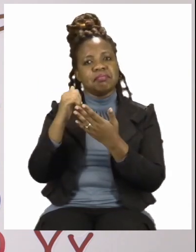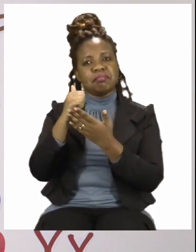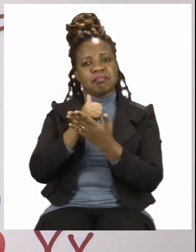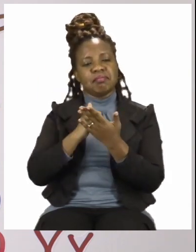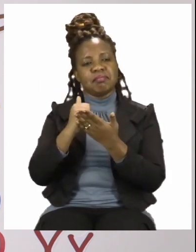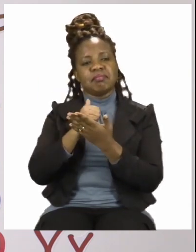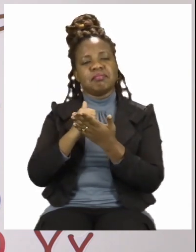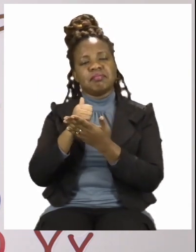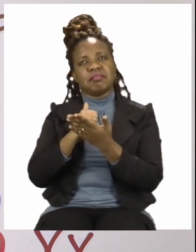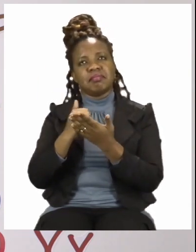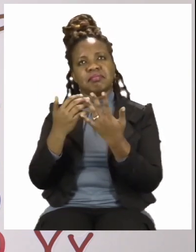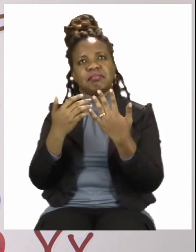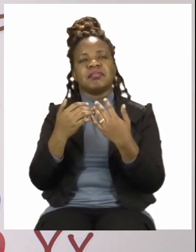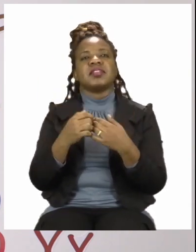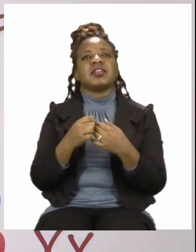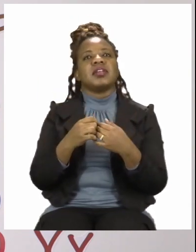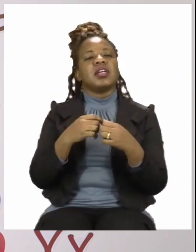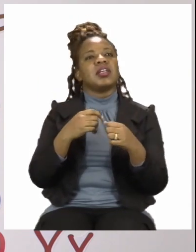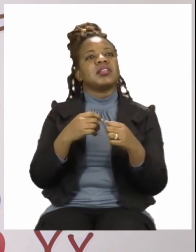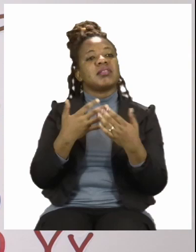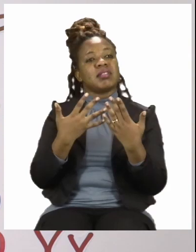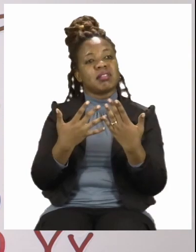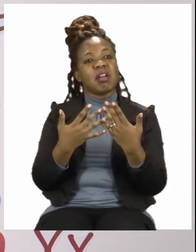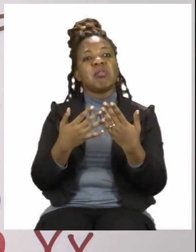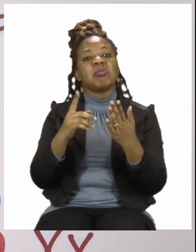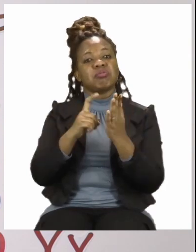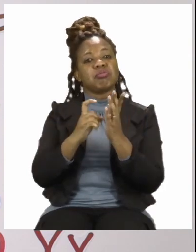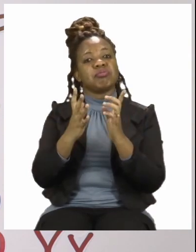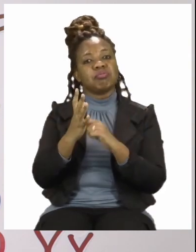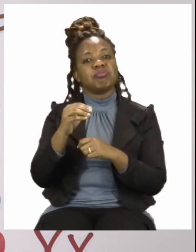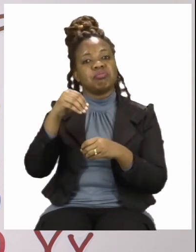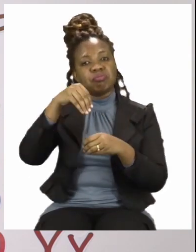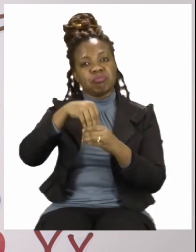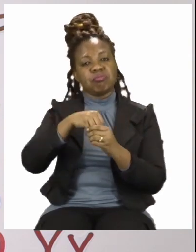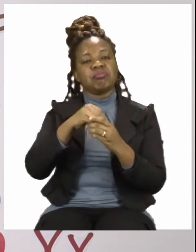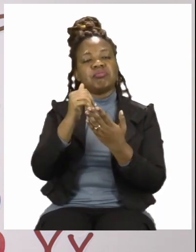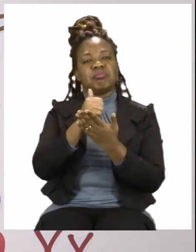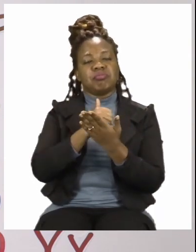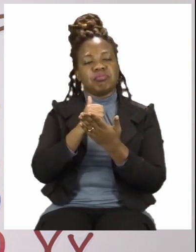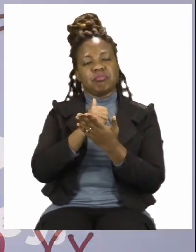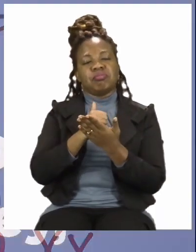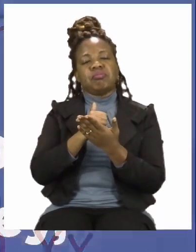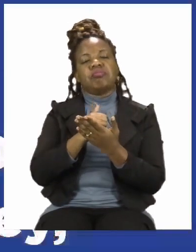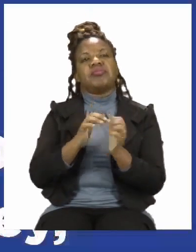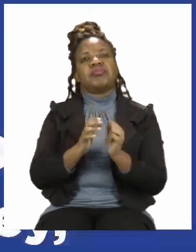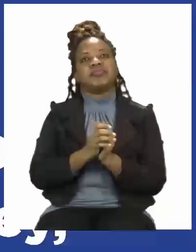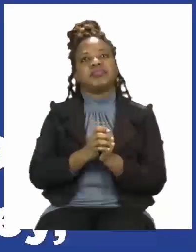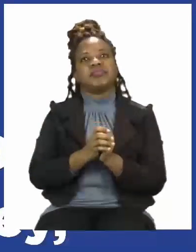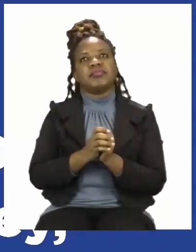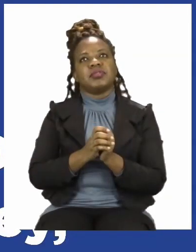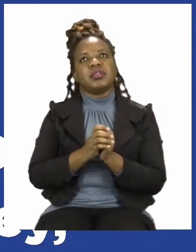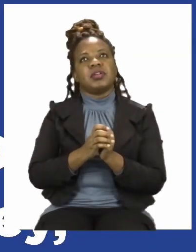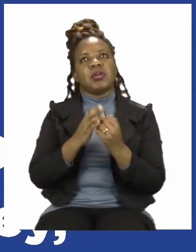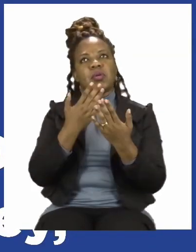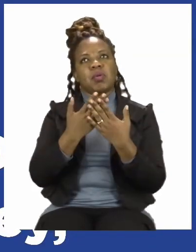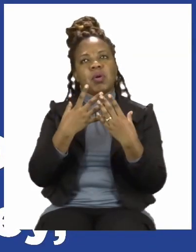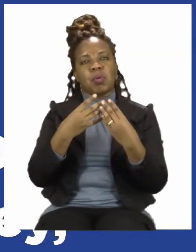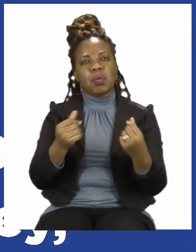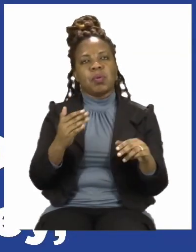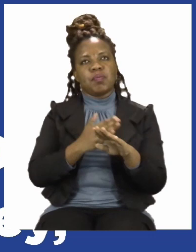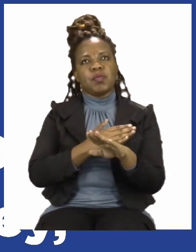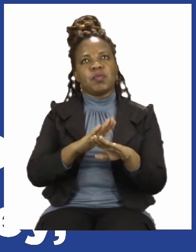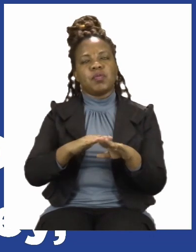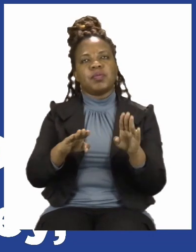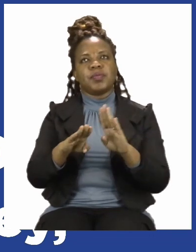sanitizing. So make sure you sanitize as regularly as possible. Make sure your hands are dry before you touch anything else.